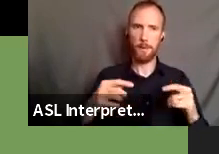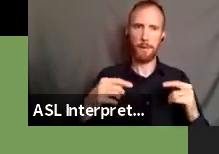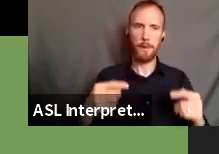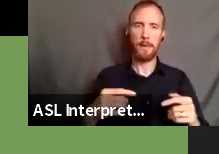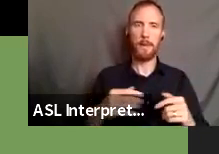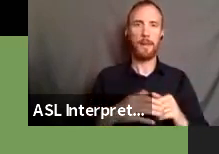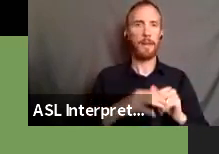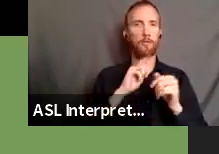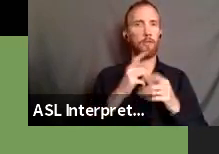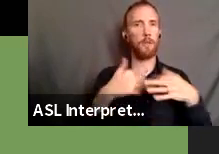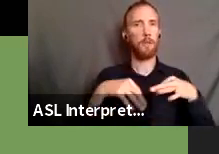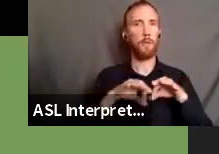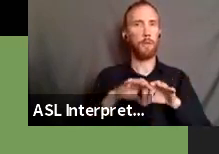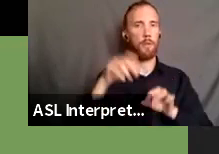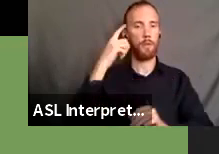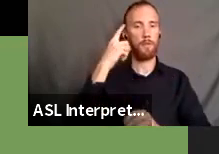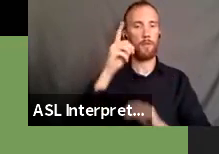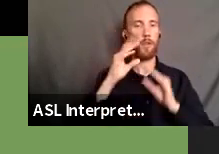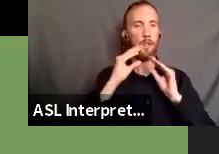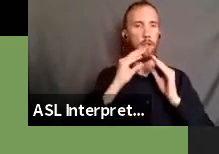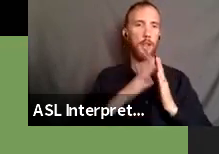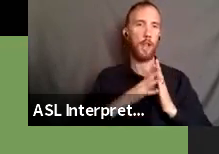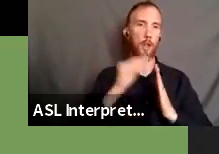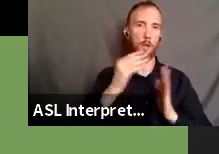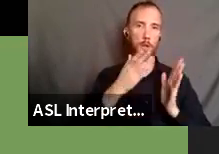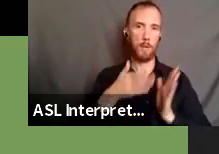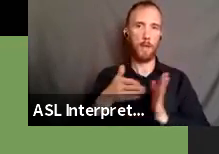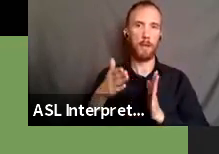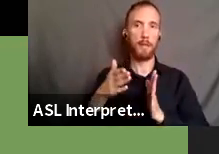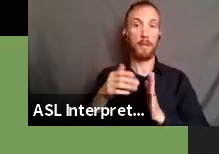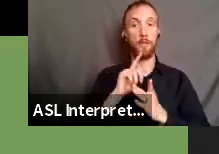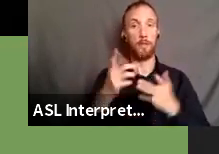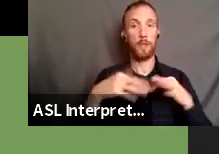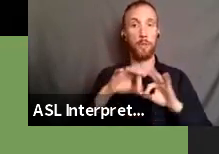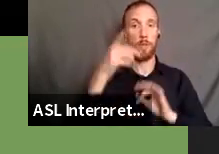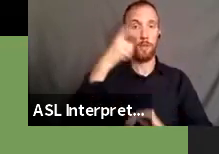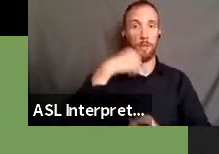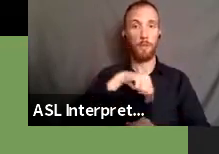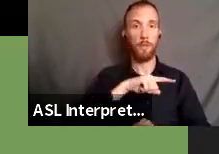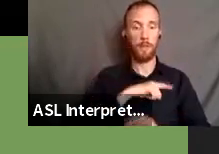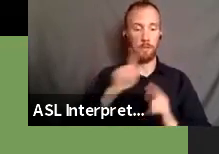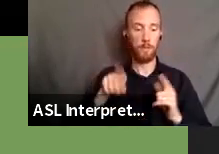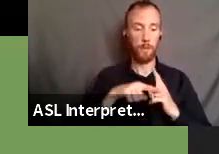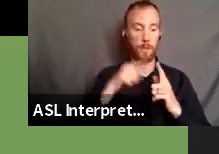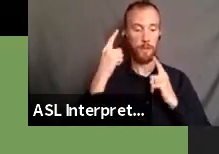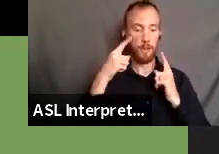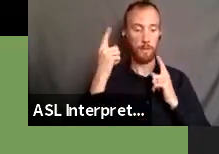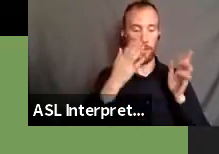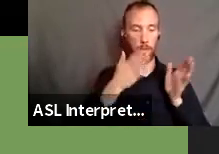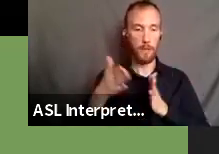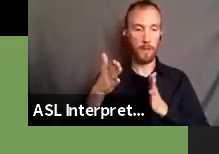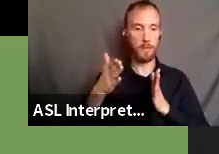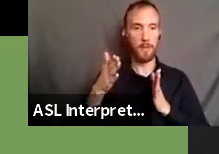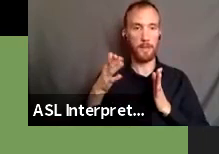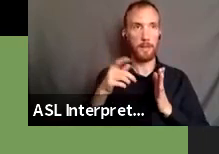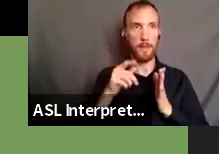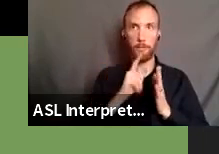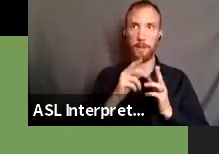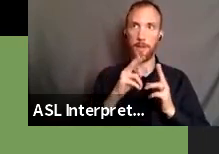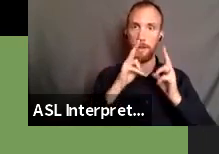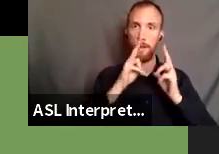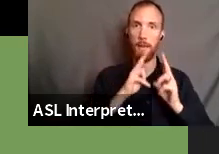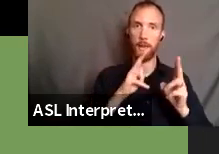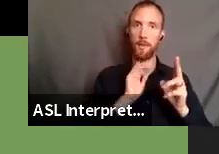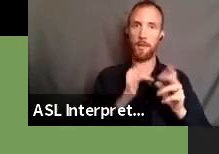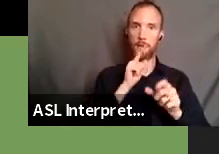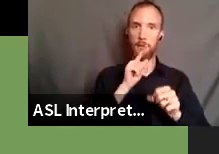reopening plan it was very important for us that these plans as we put them together honored our shared commitment to